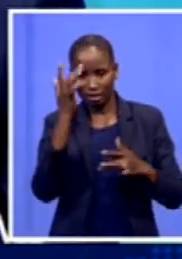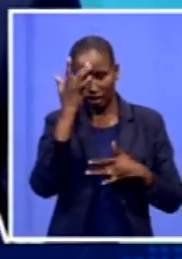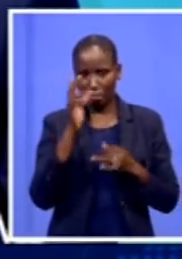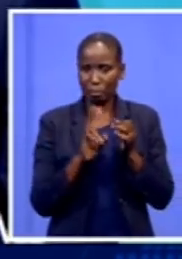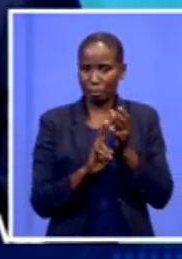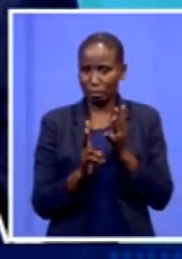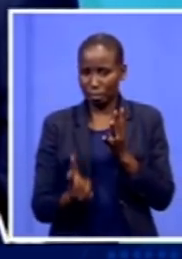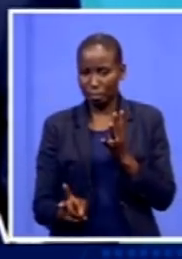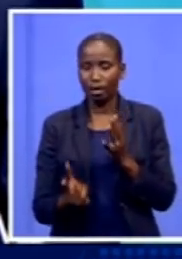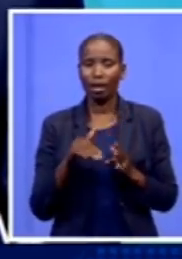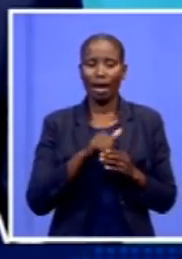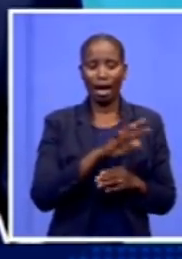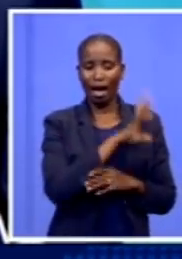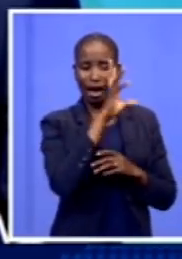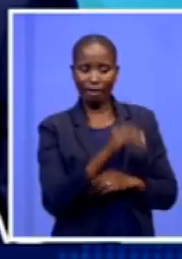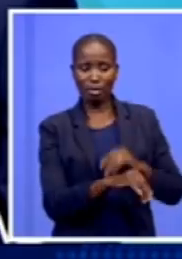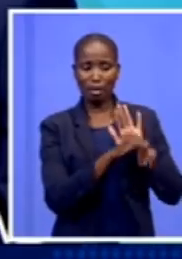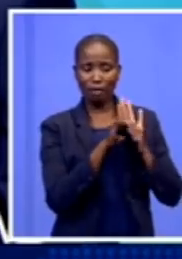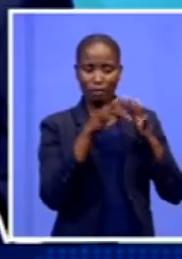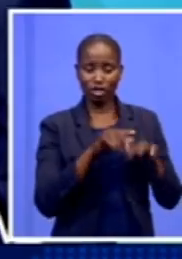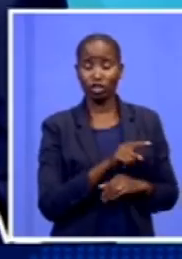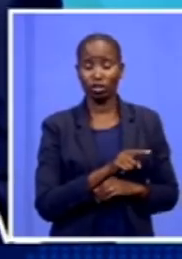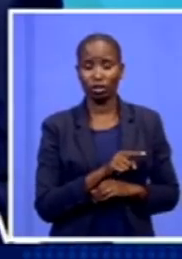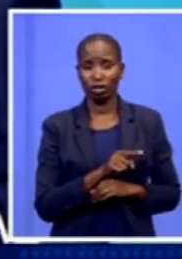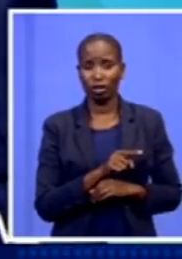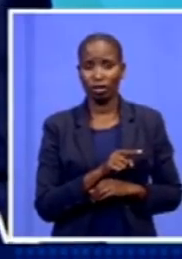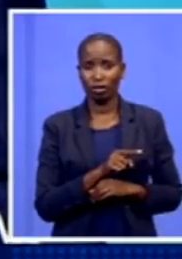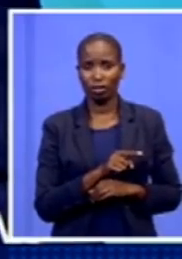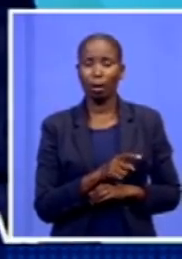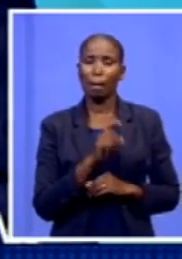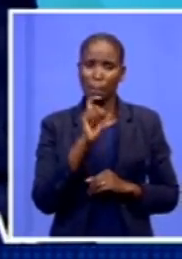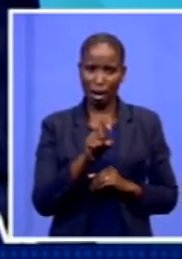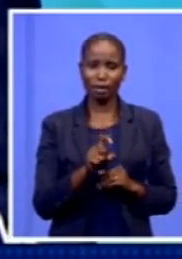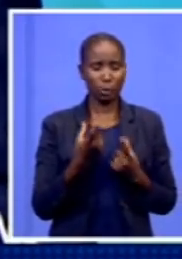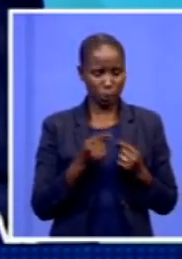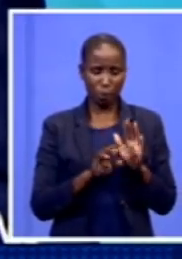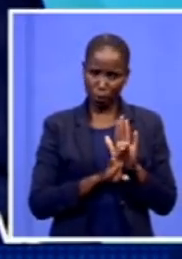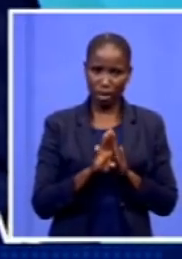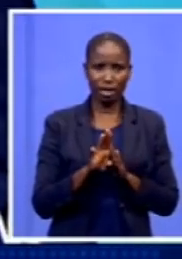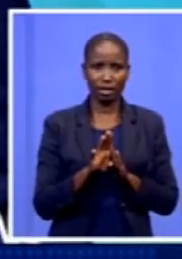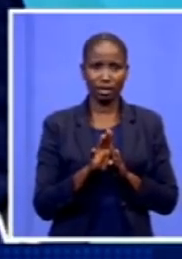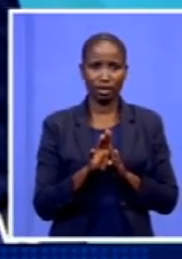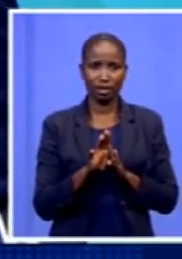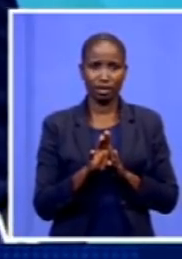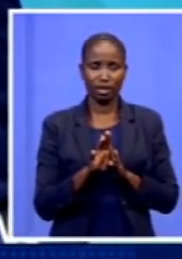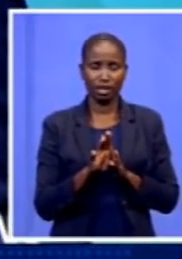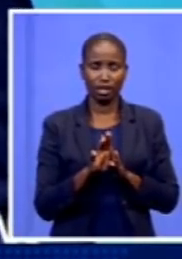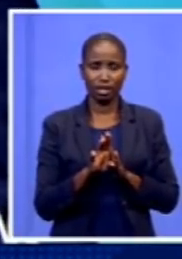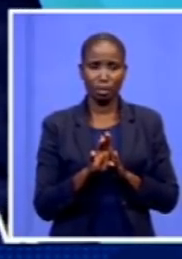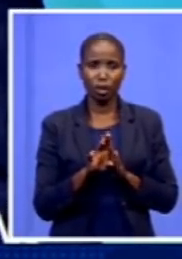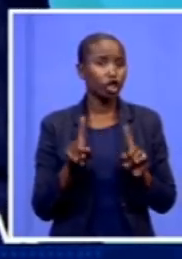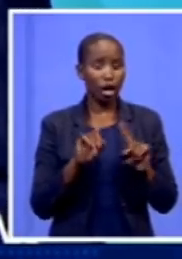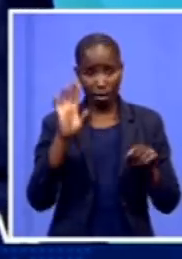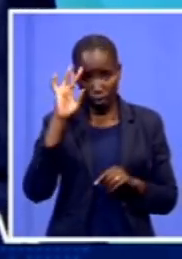we need to make further progress. We shouldn't lose sight of the fact that even if we do achieve the goal